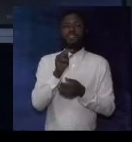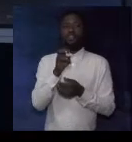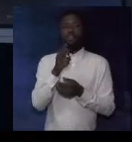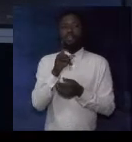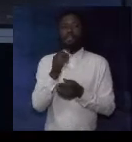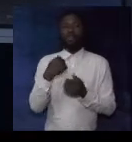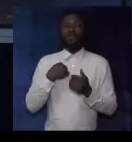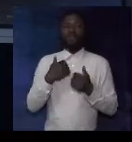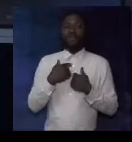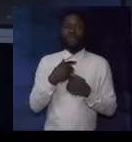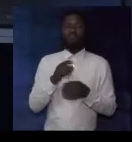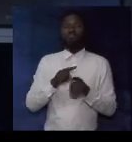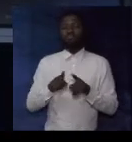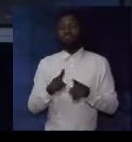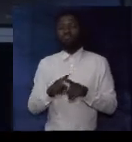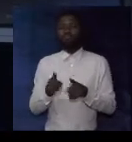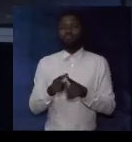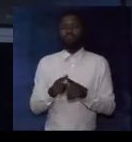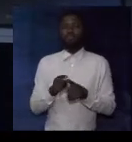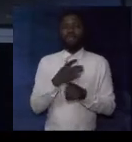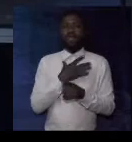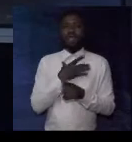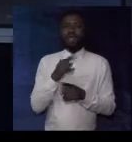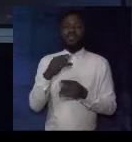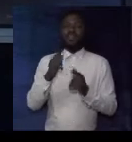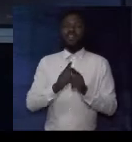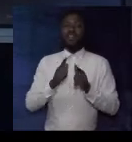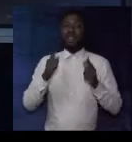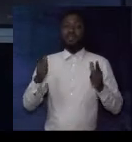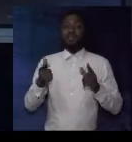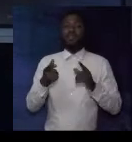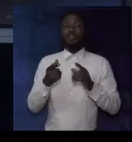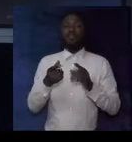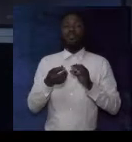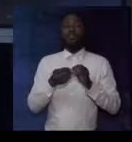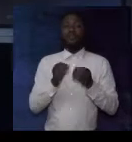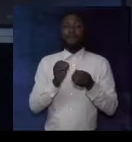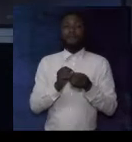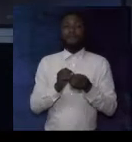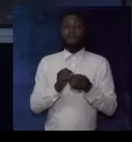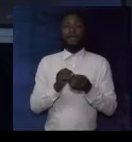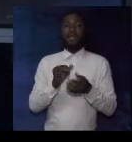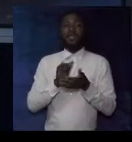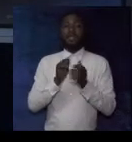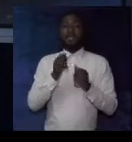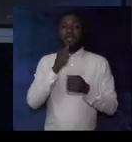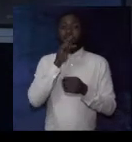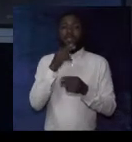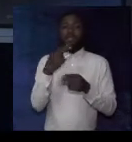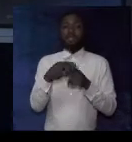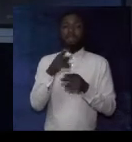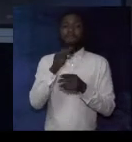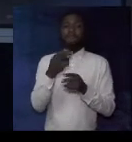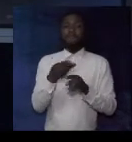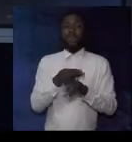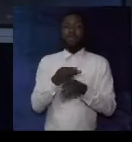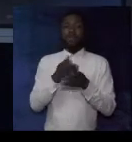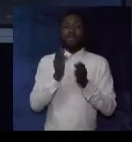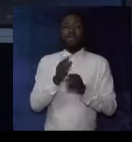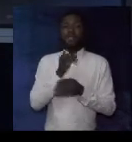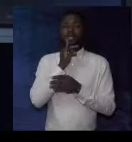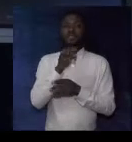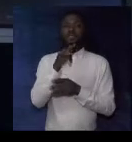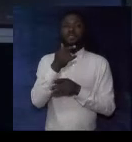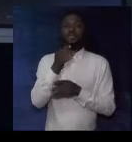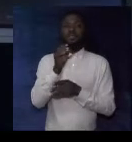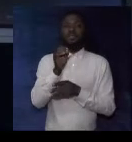have quadrillion. After that, we have quintillion, and so on and so forth. And the largest known number that can be named by